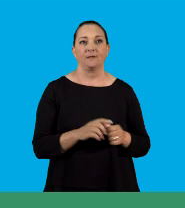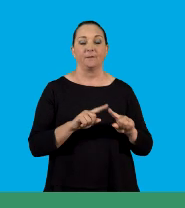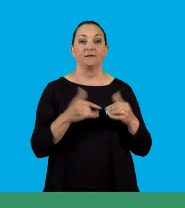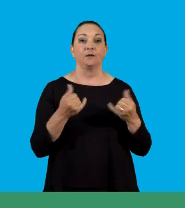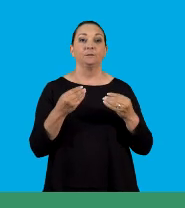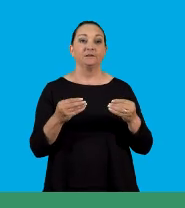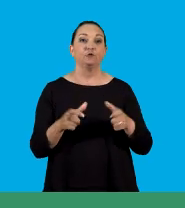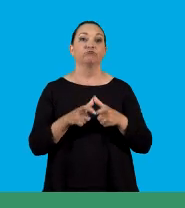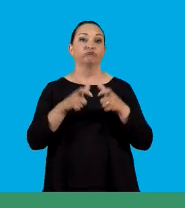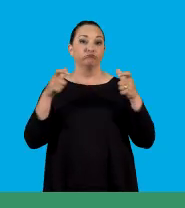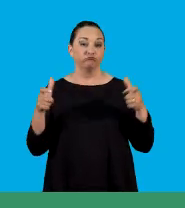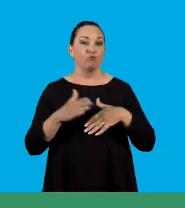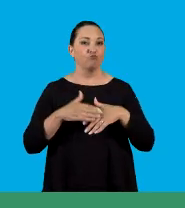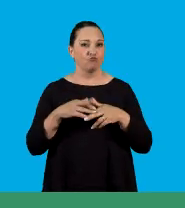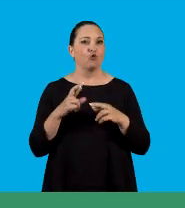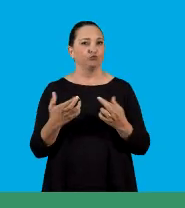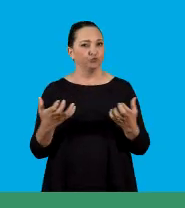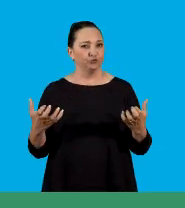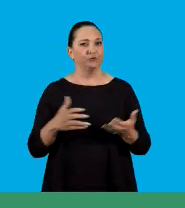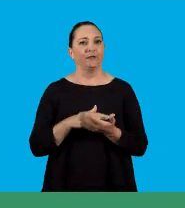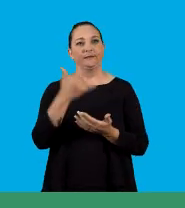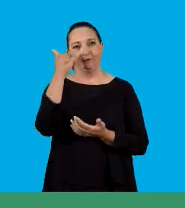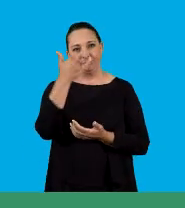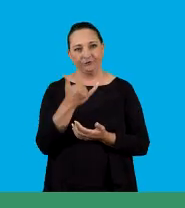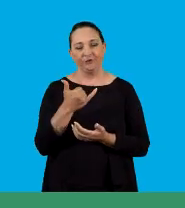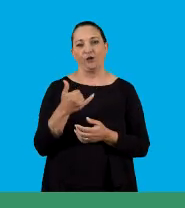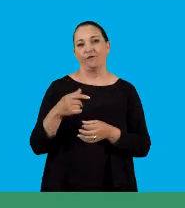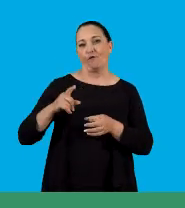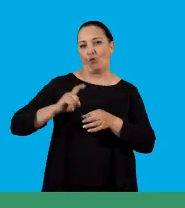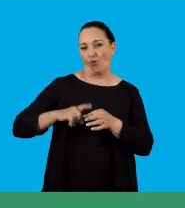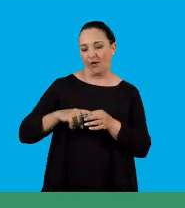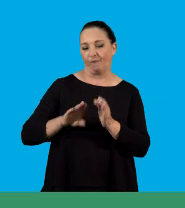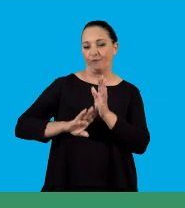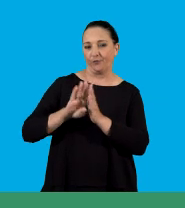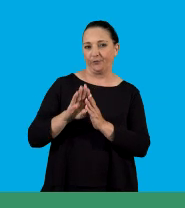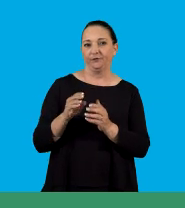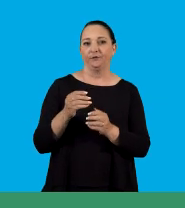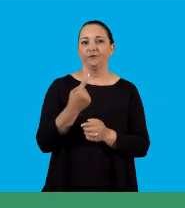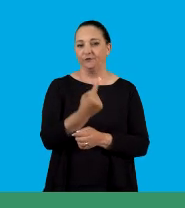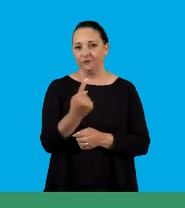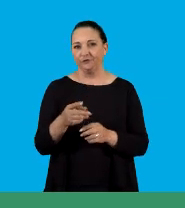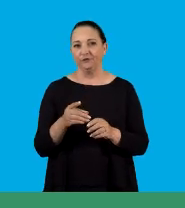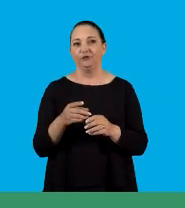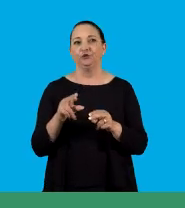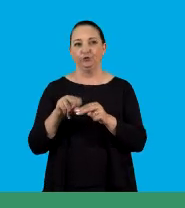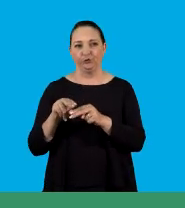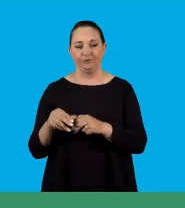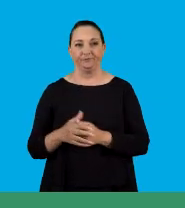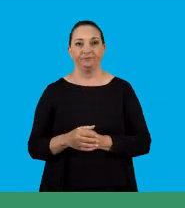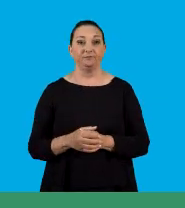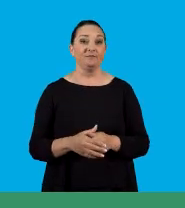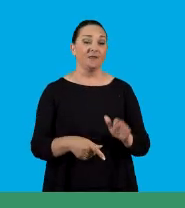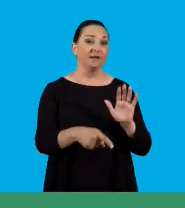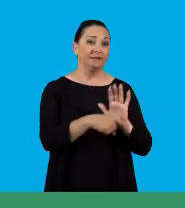that large businesses have more resources to check on quality of performance in each business unit. And then